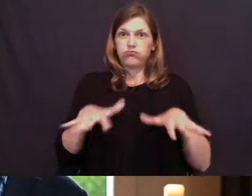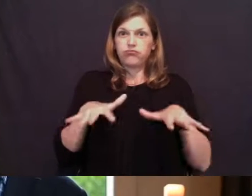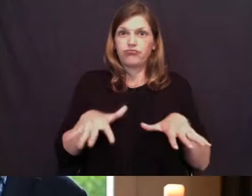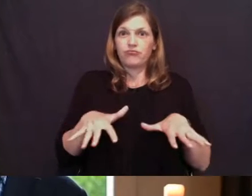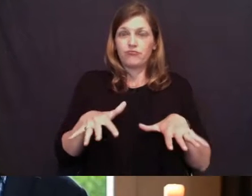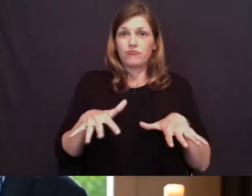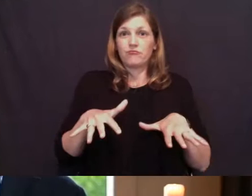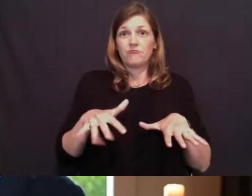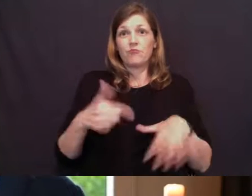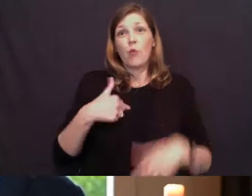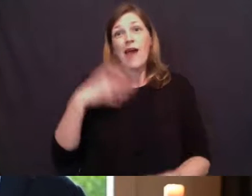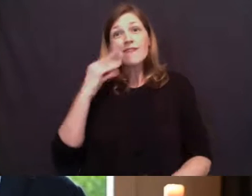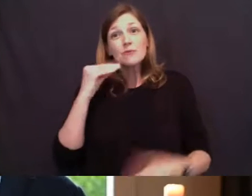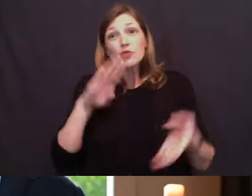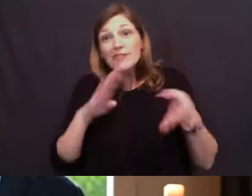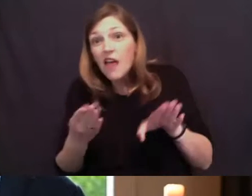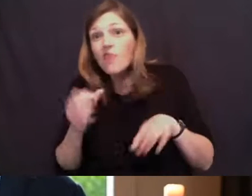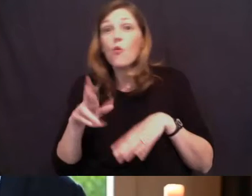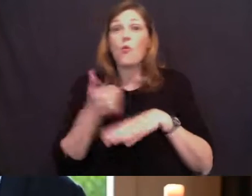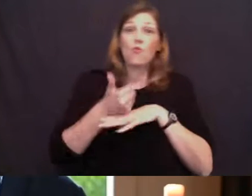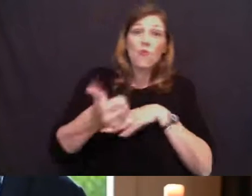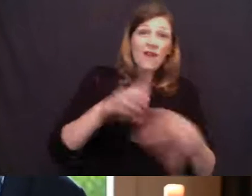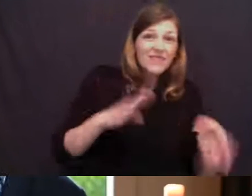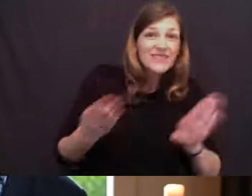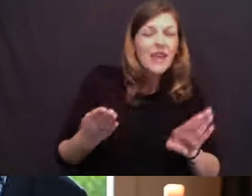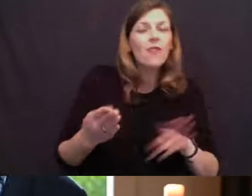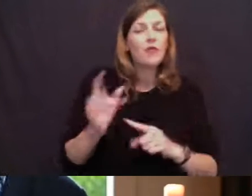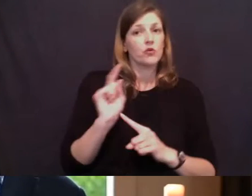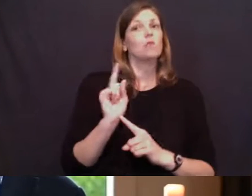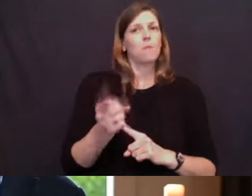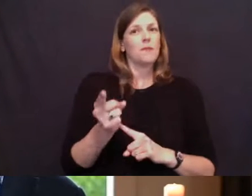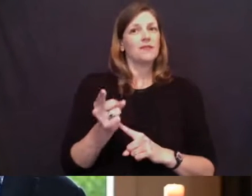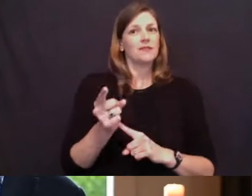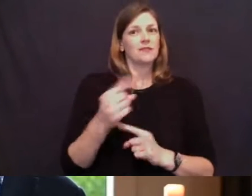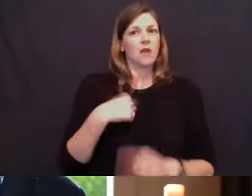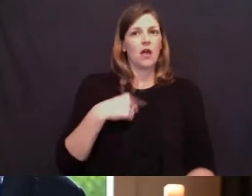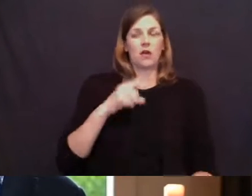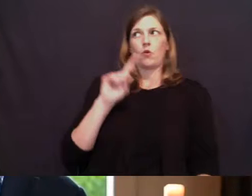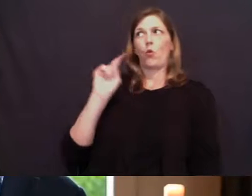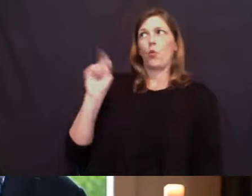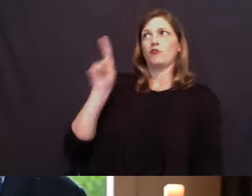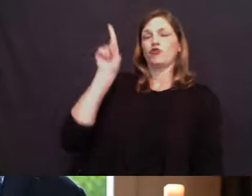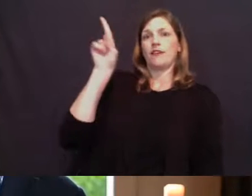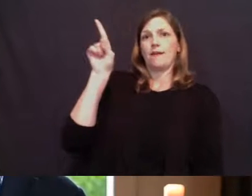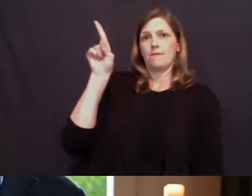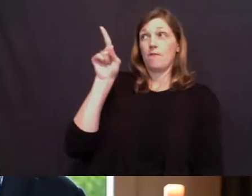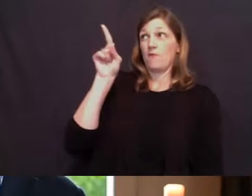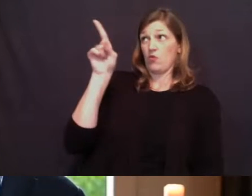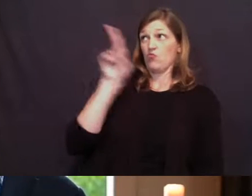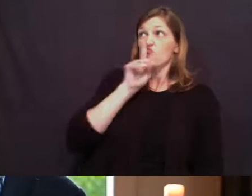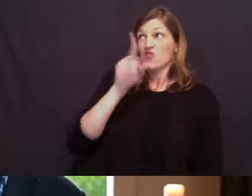death or the threat of death, there are moments when I begin to question God. God, are you really